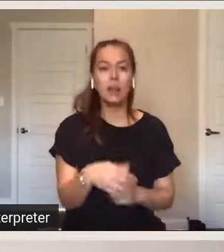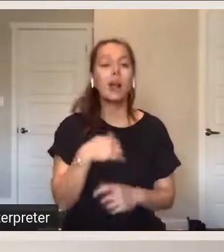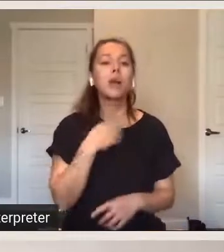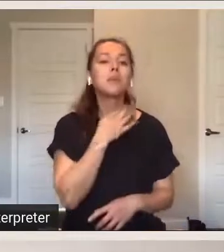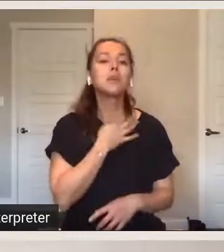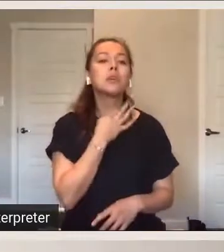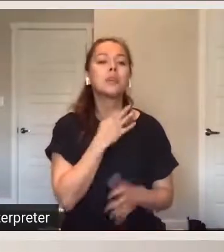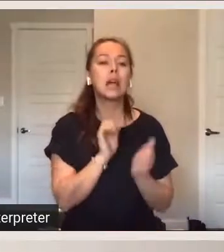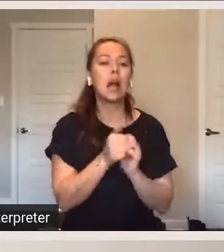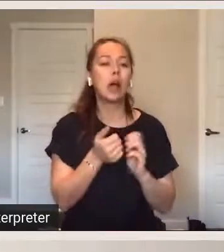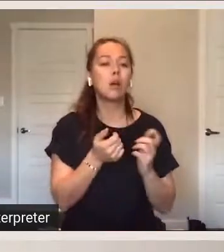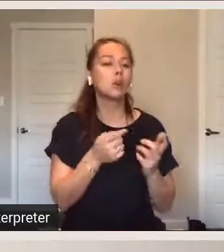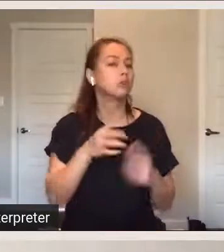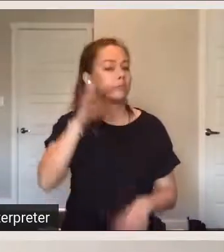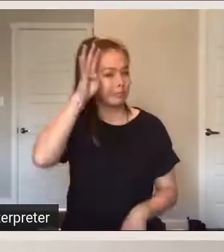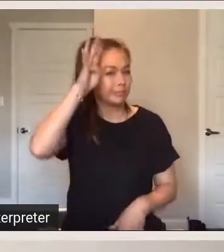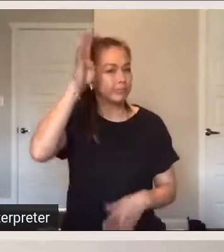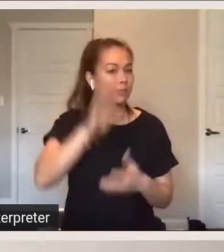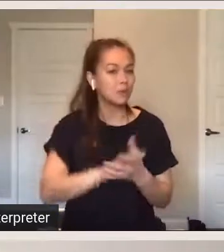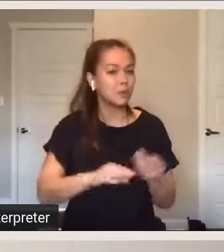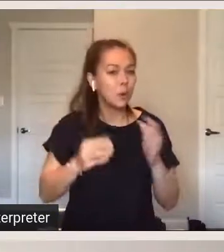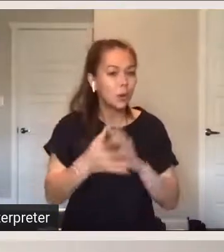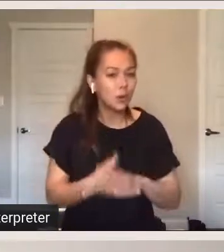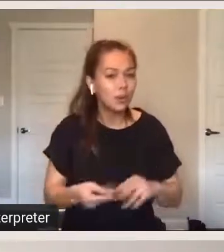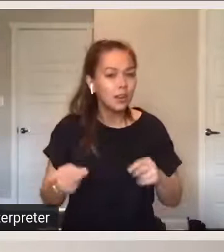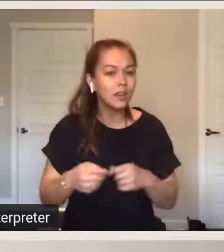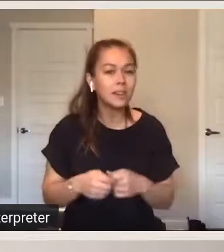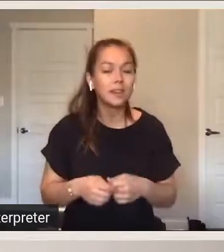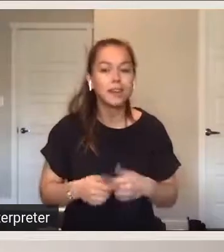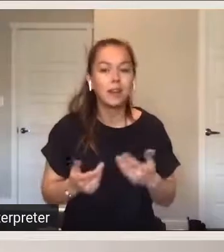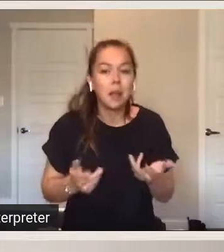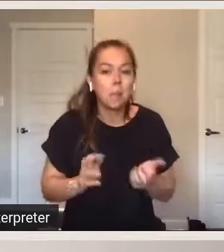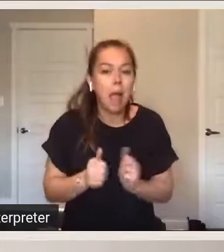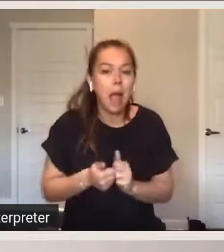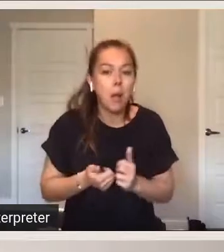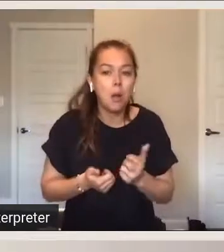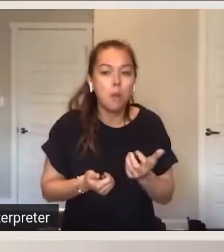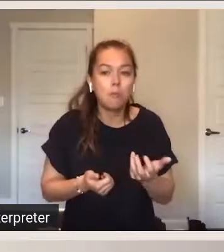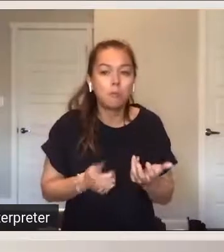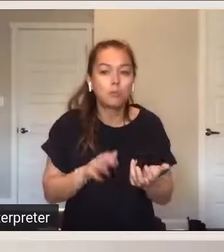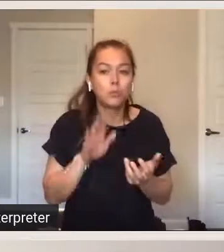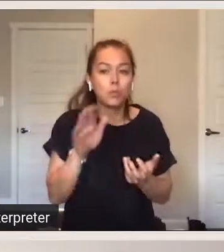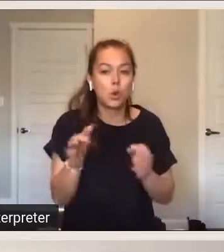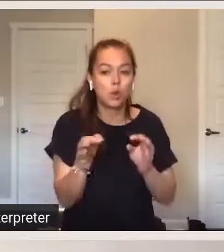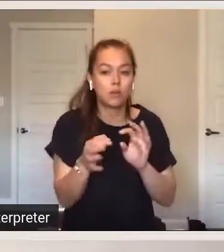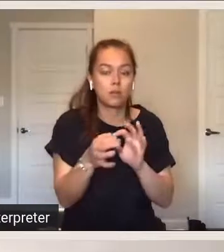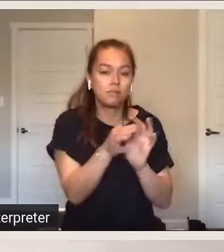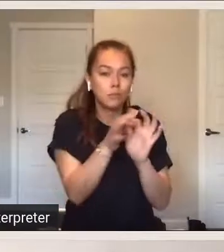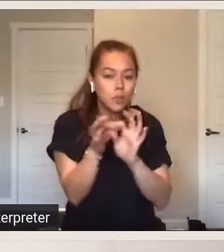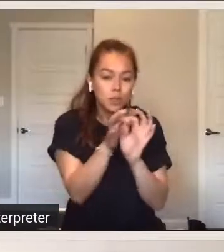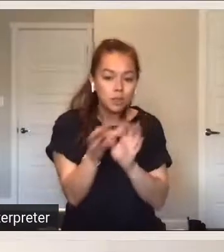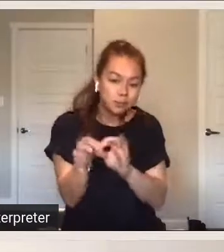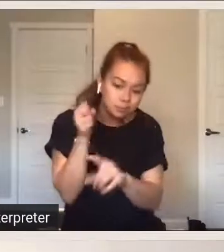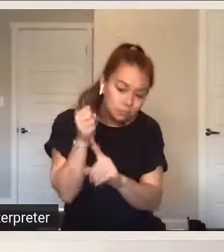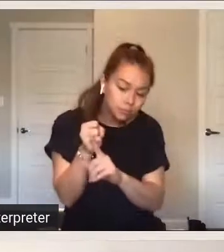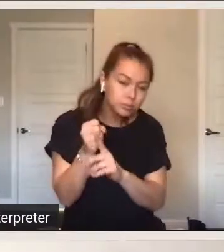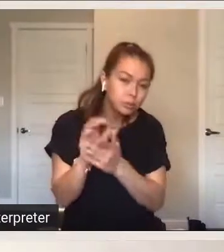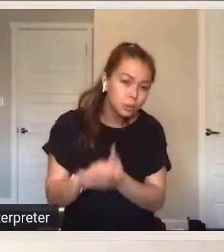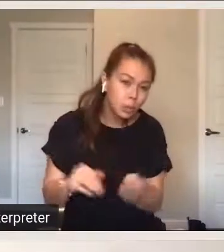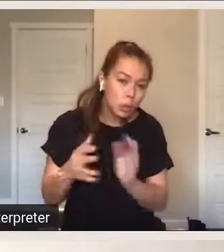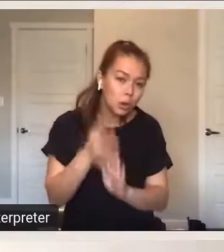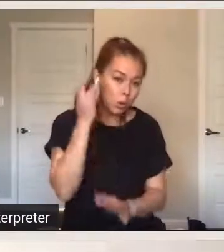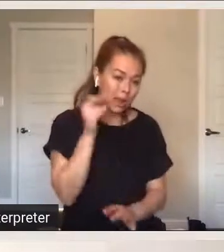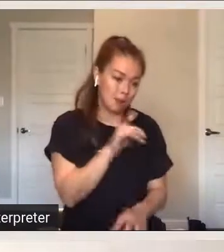to be, how did your relationship kind of feed into the story itself? I mean, I